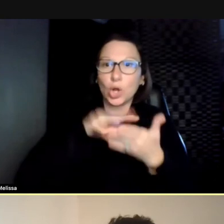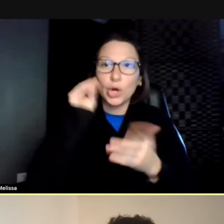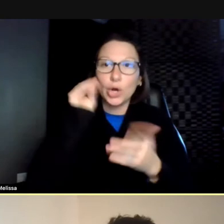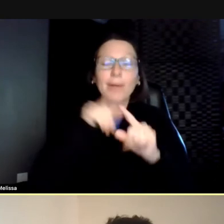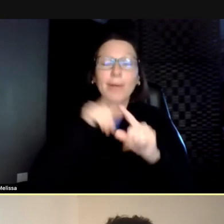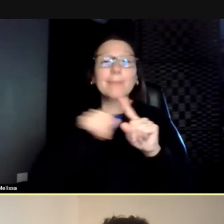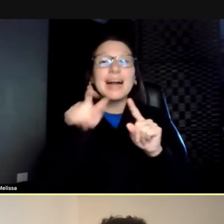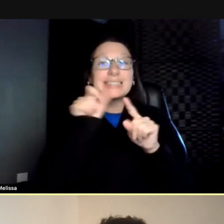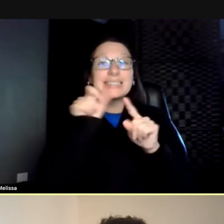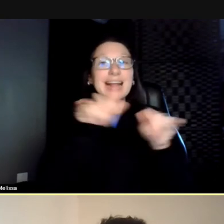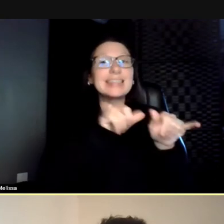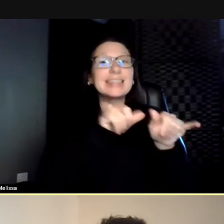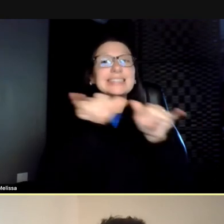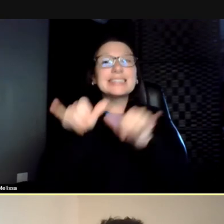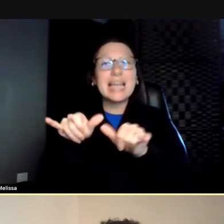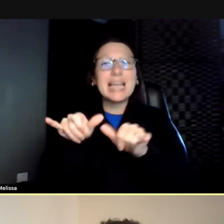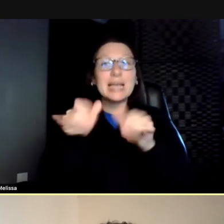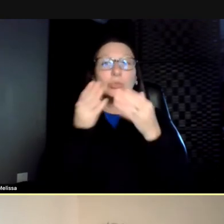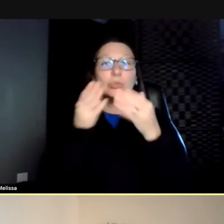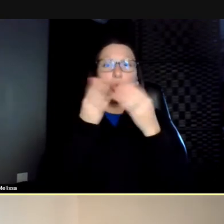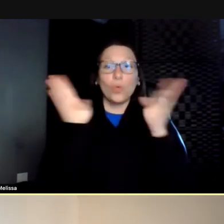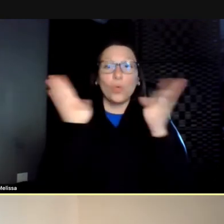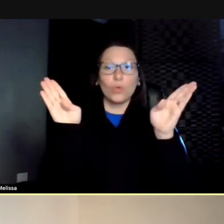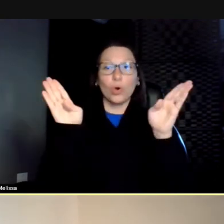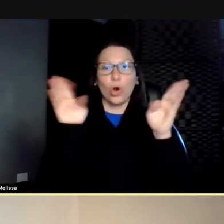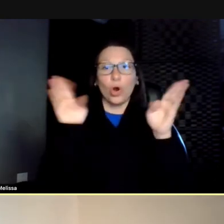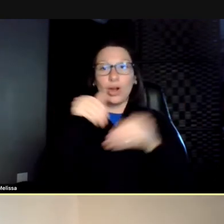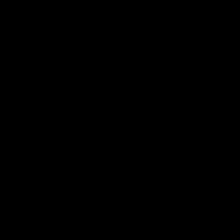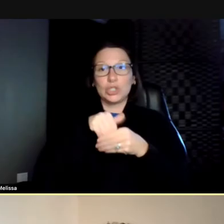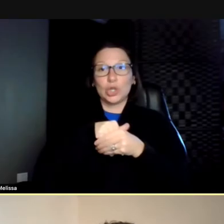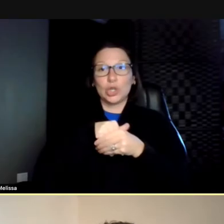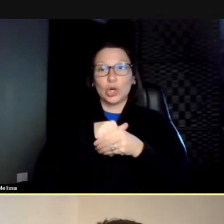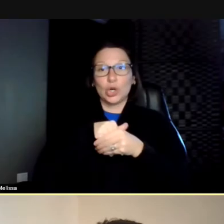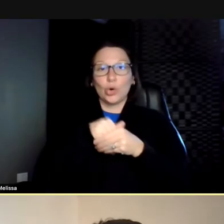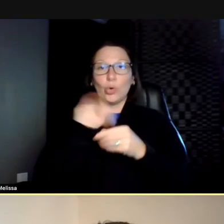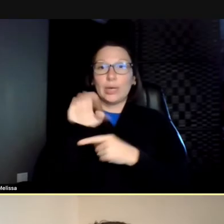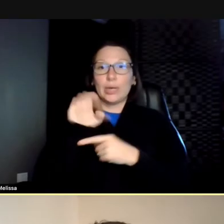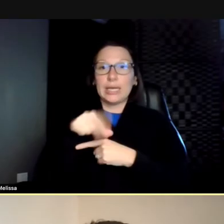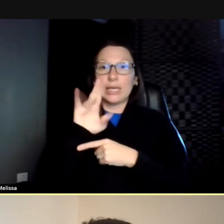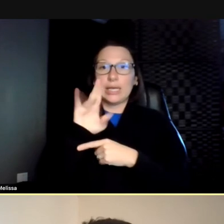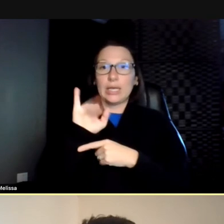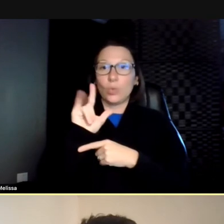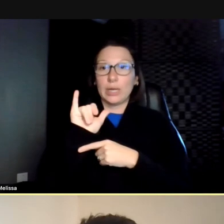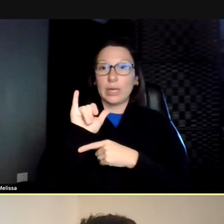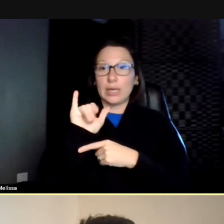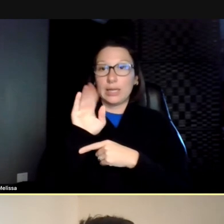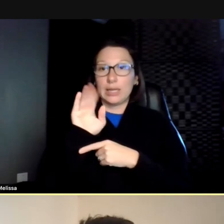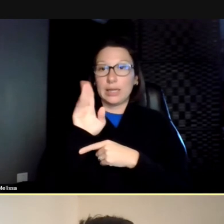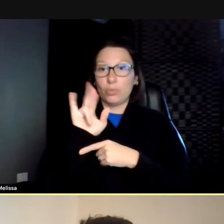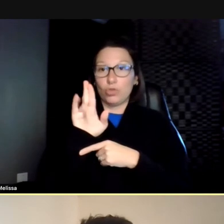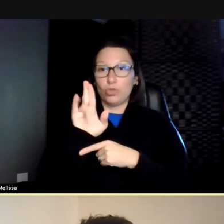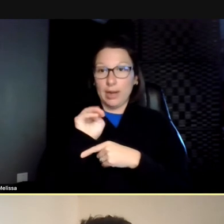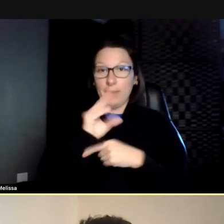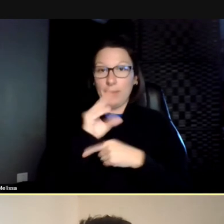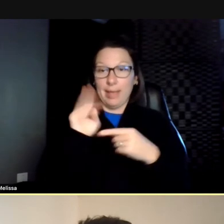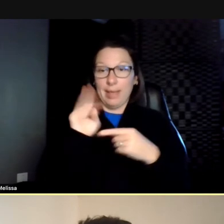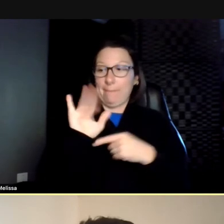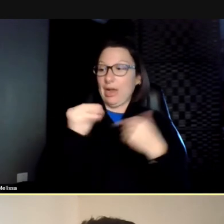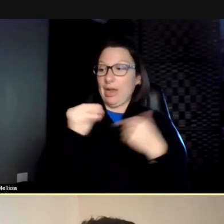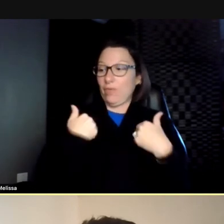as overall internal equilibrium and biophysical impact. Where something